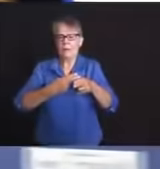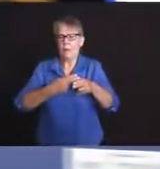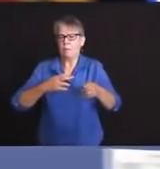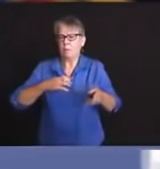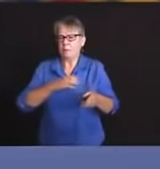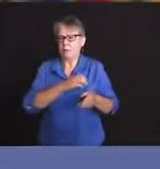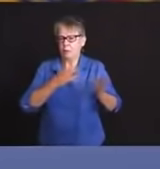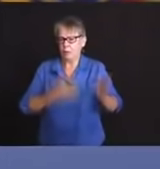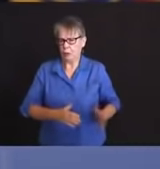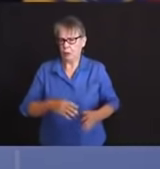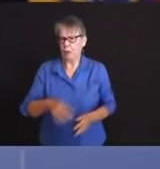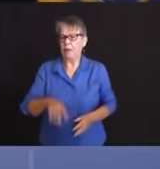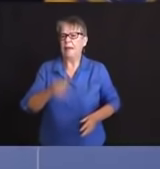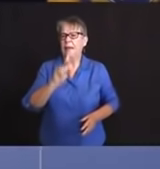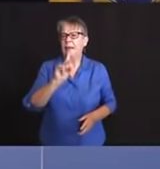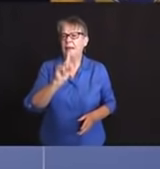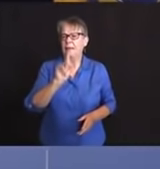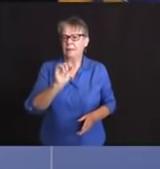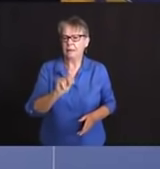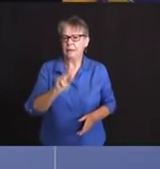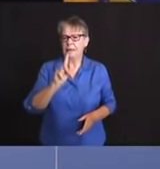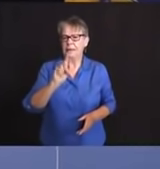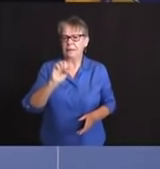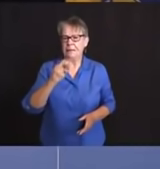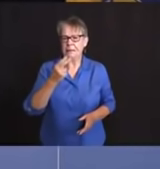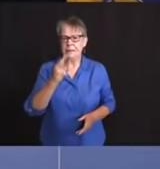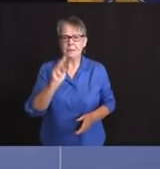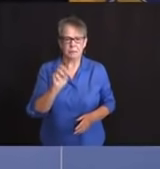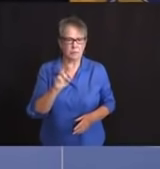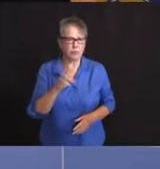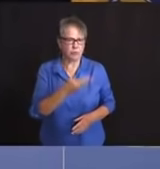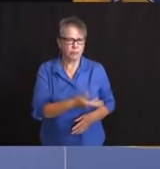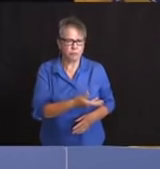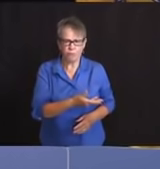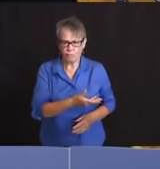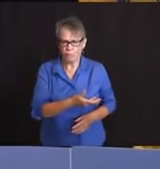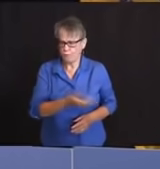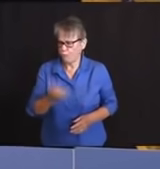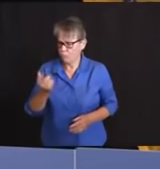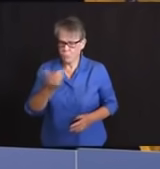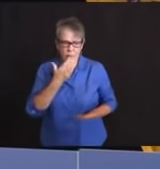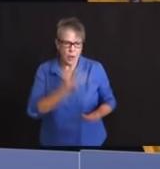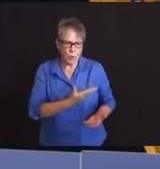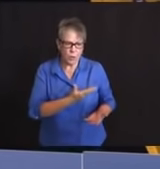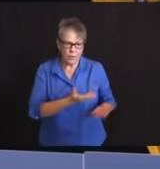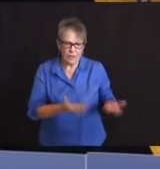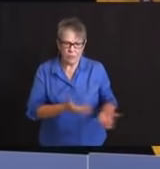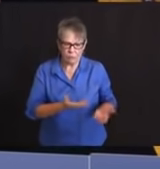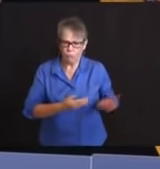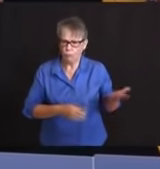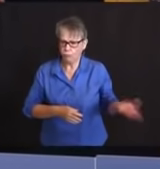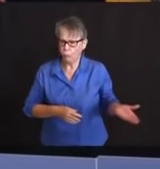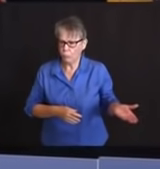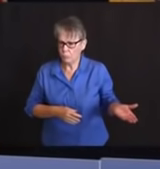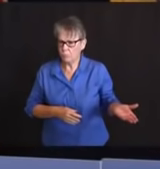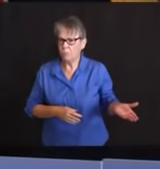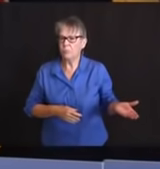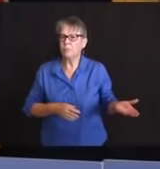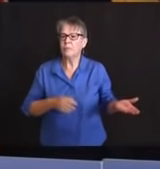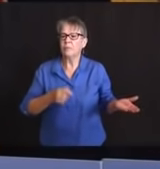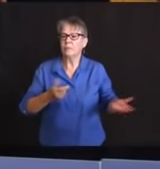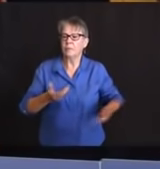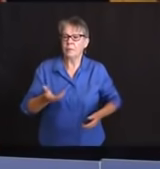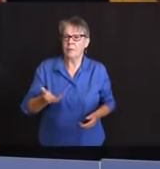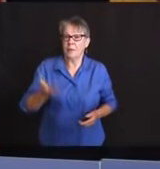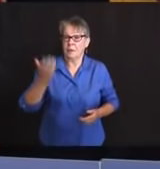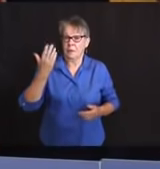Thank you, Governor, for the opportunity to be here today. When the COVID-19 pandemic struck in the spring, it led to a seismic shift in education.